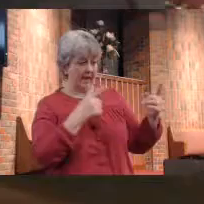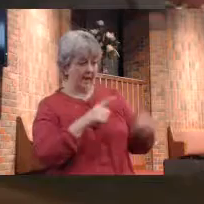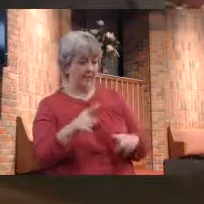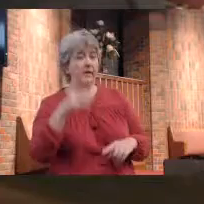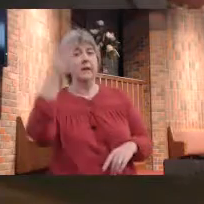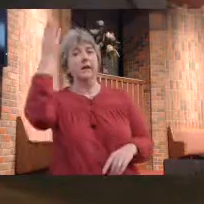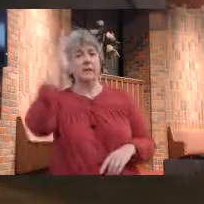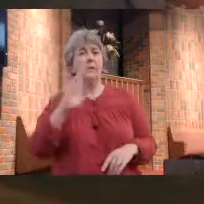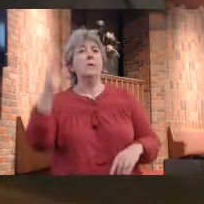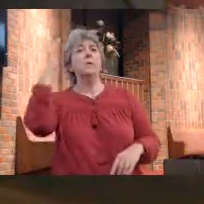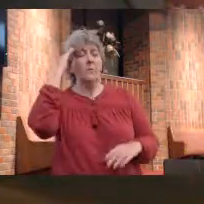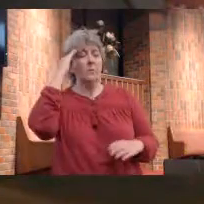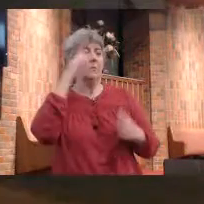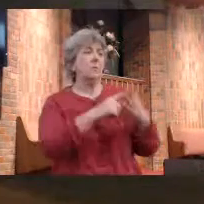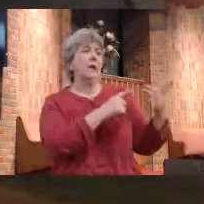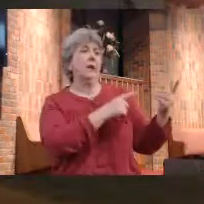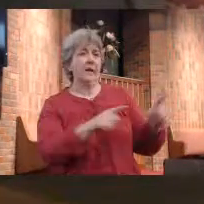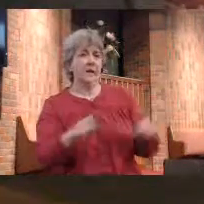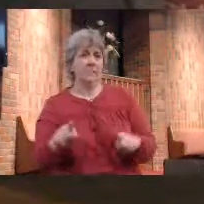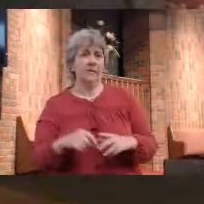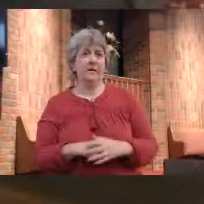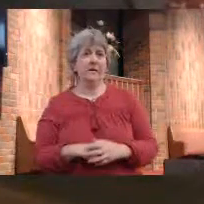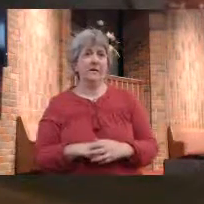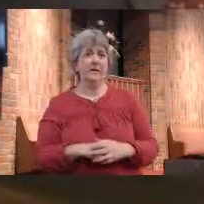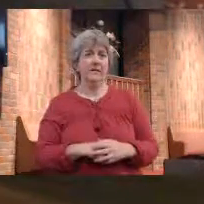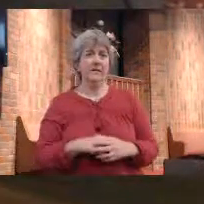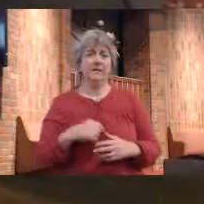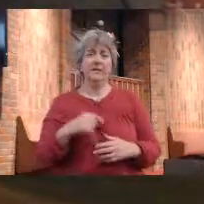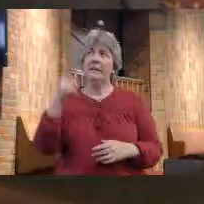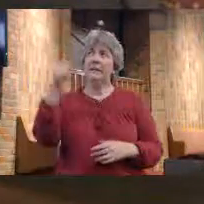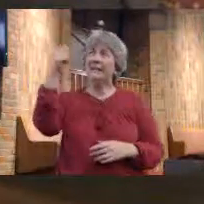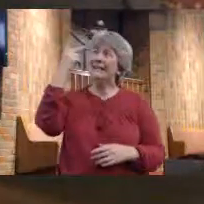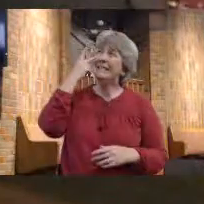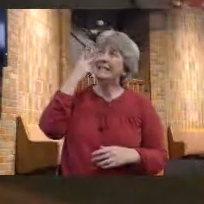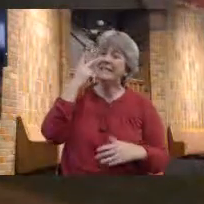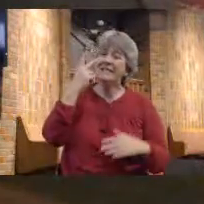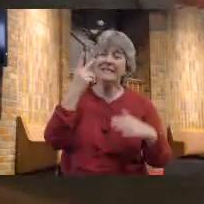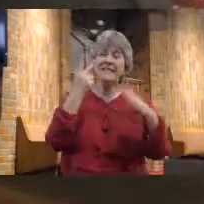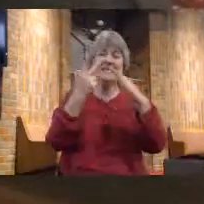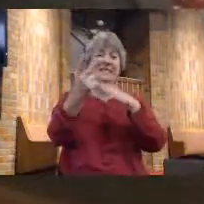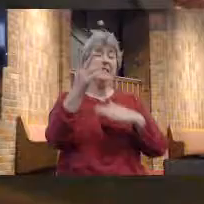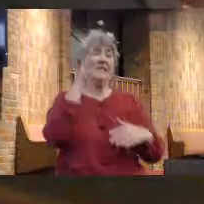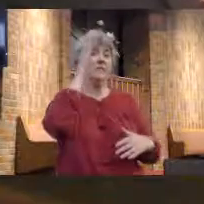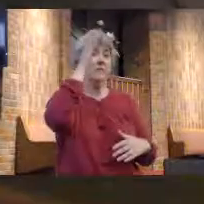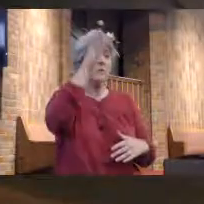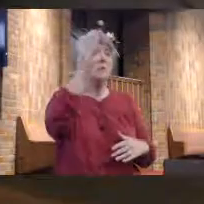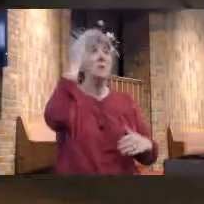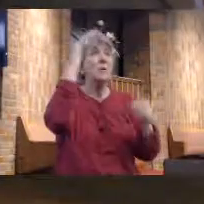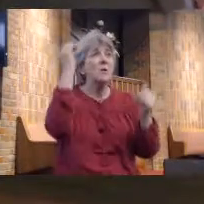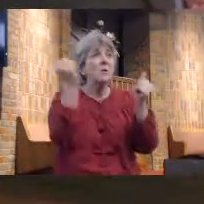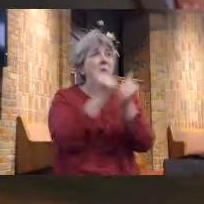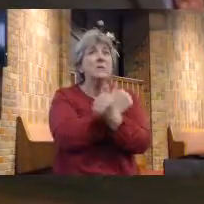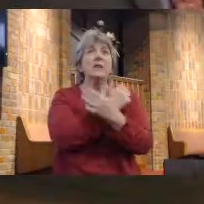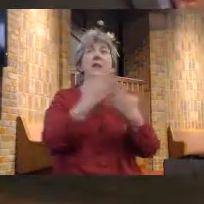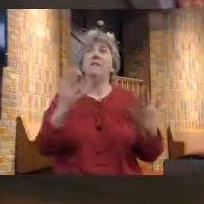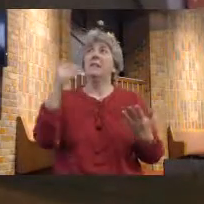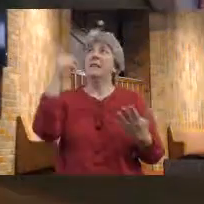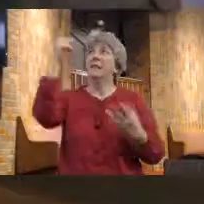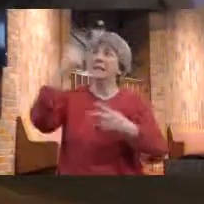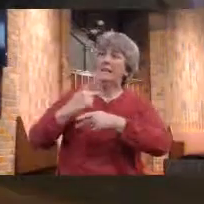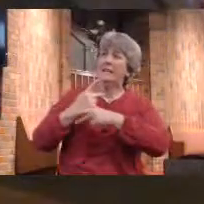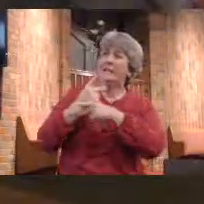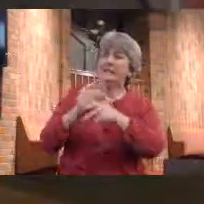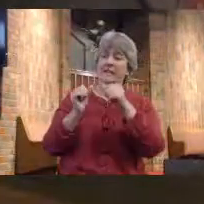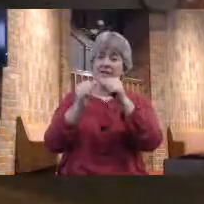We pray to God, who sees the future, who knows all things, who upholds all things, who created all things,